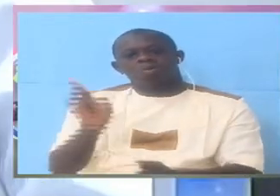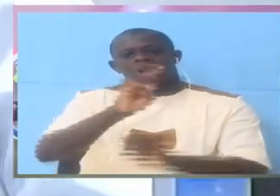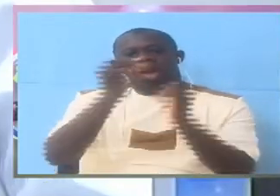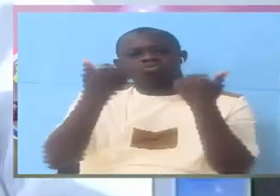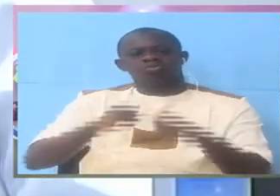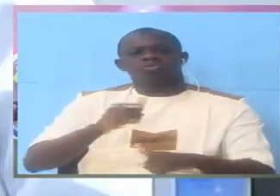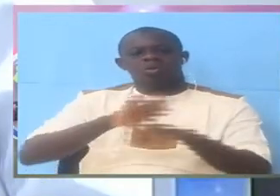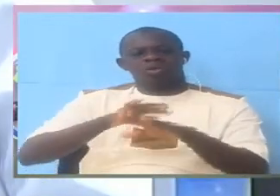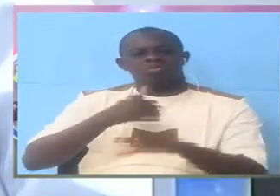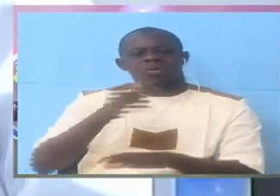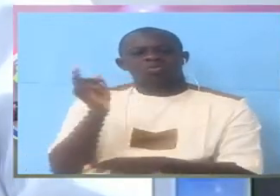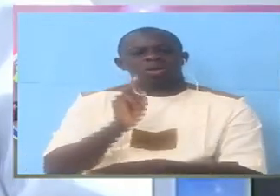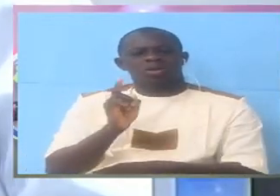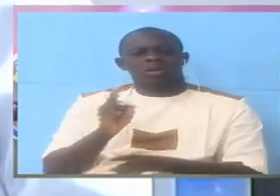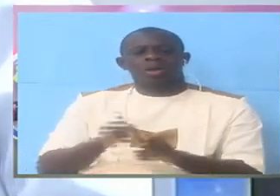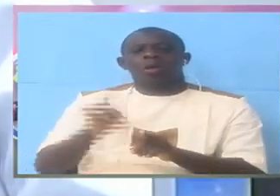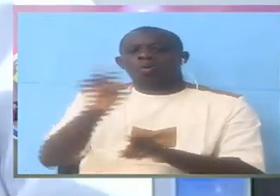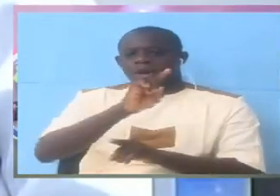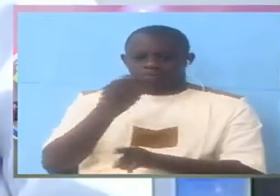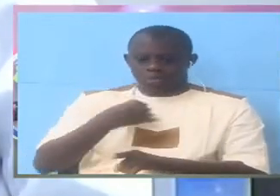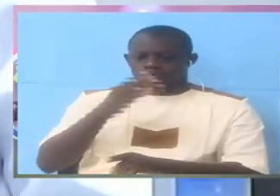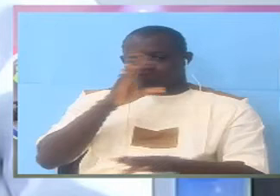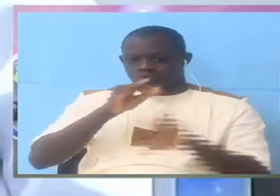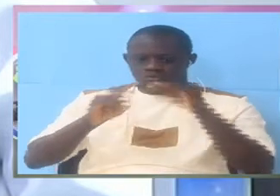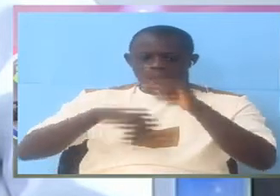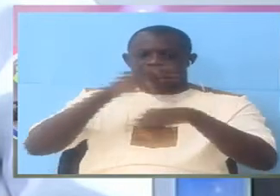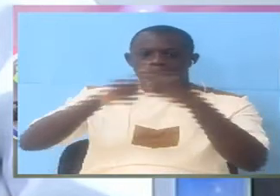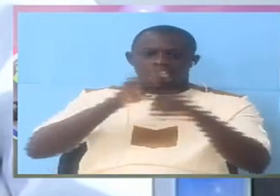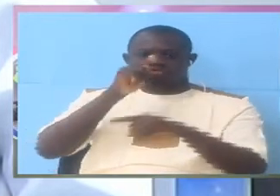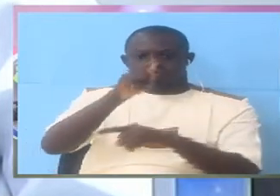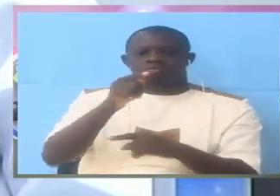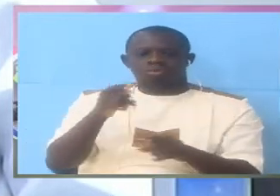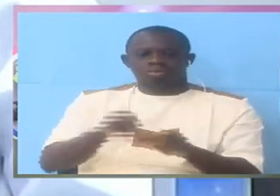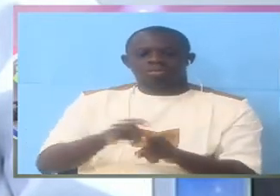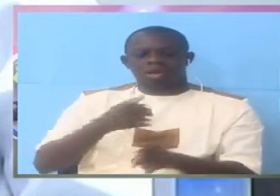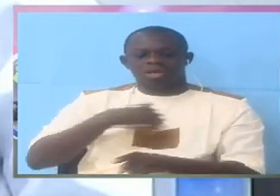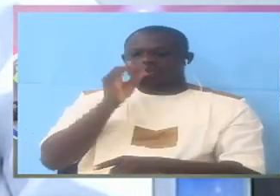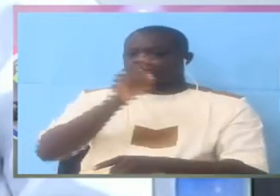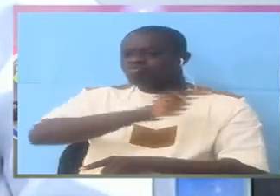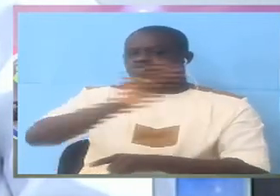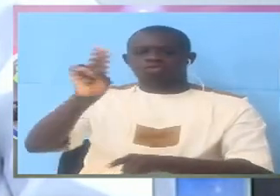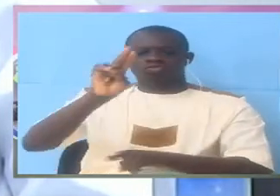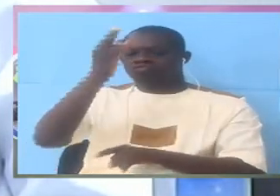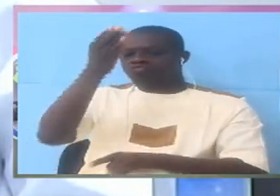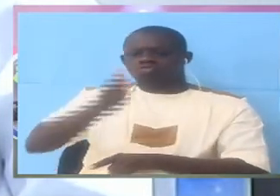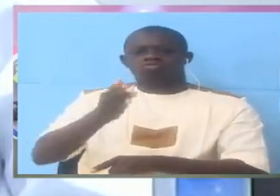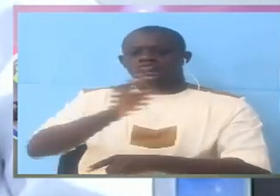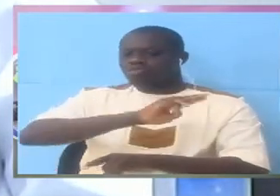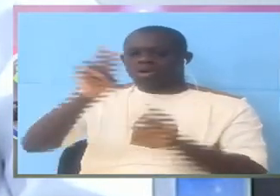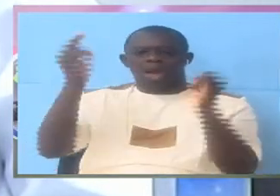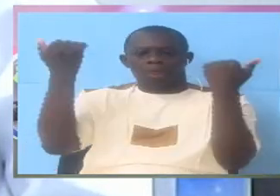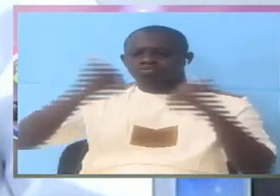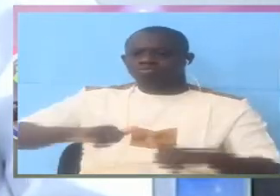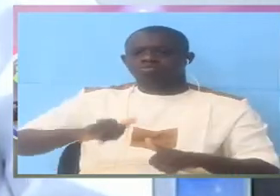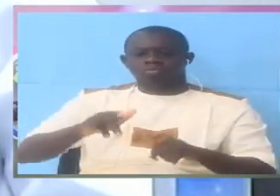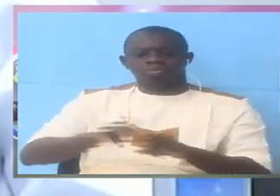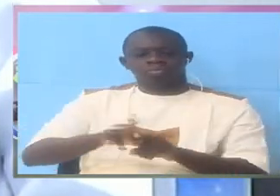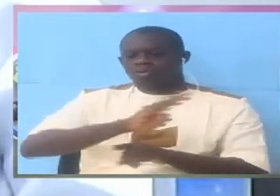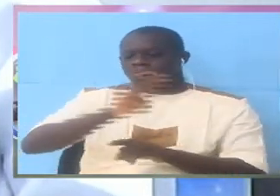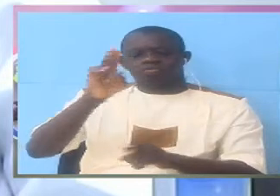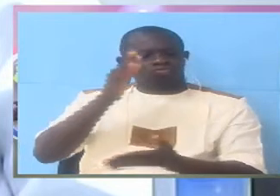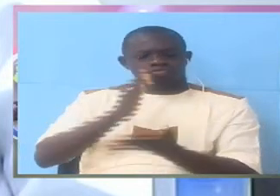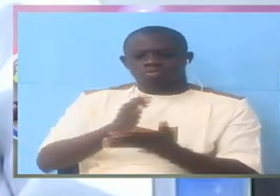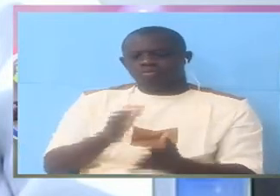Such as ya tumi mella what you are accused of. This is not true. It's not